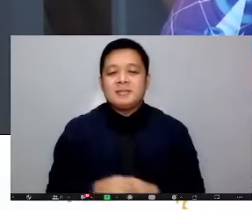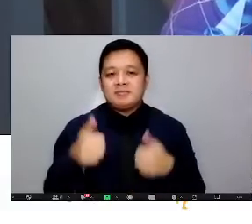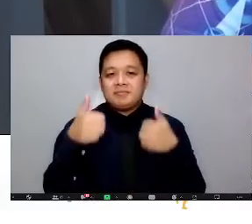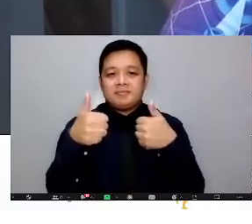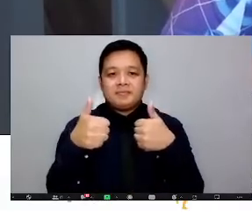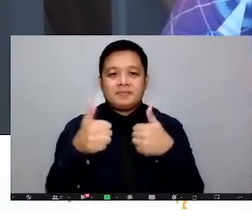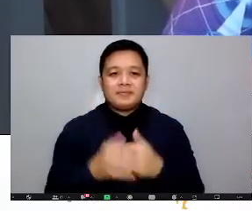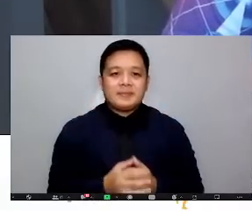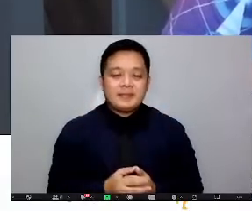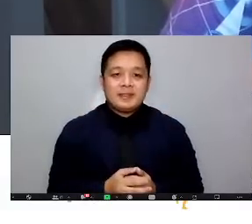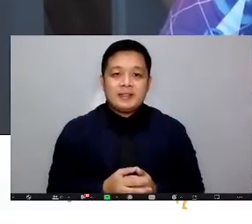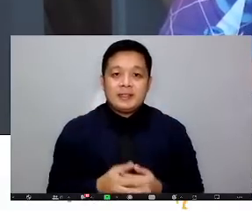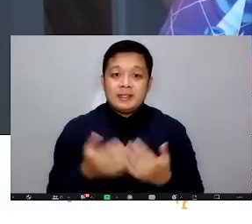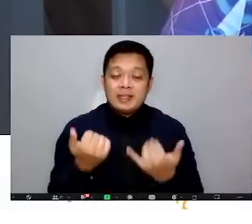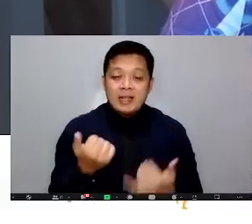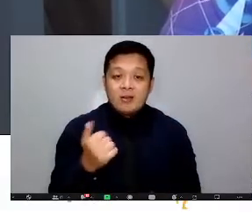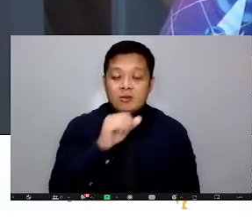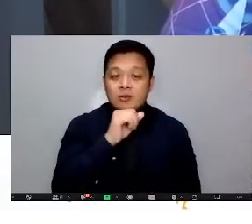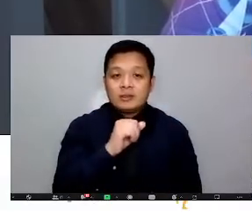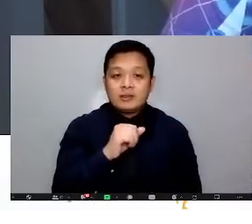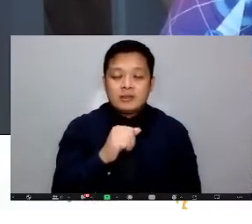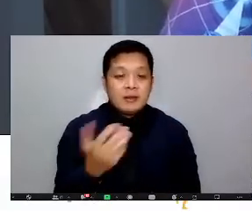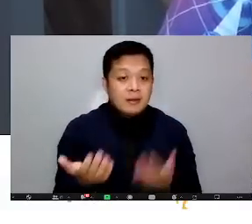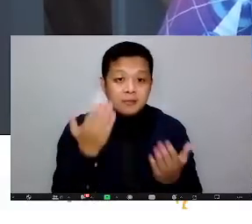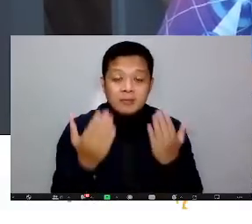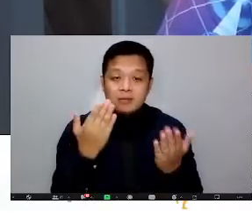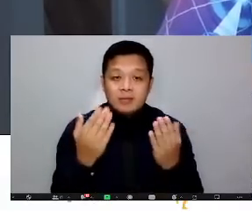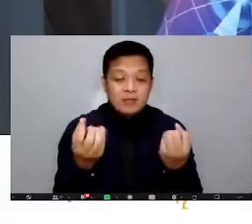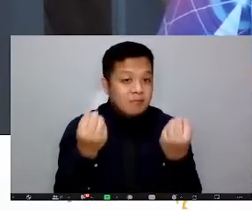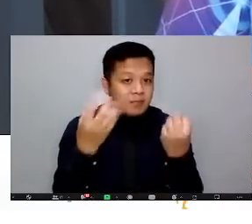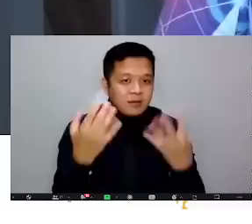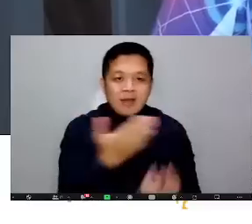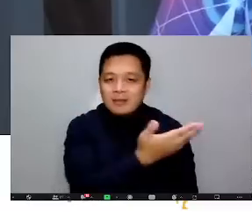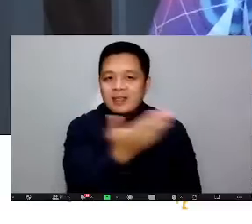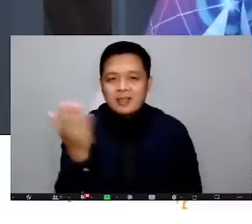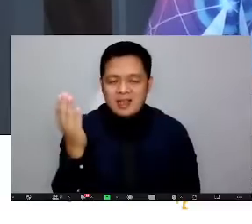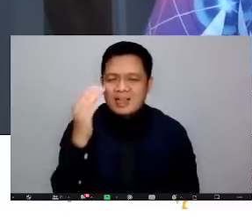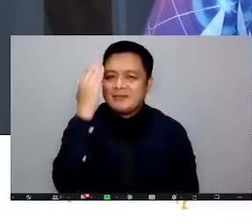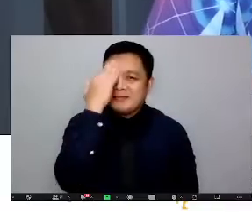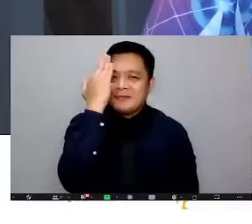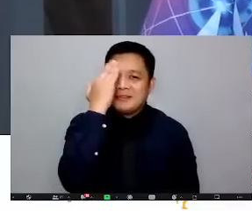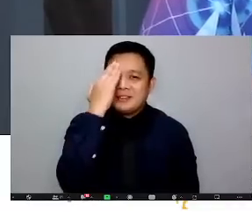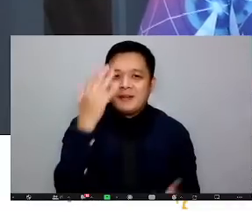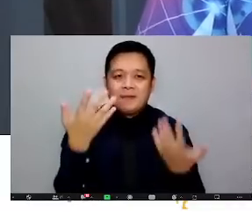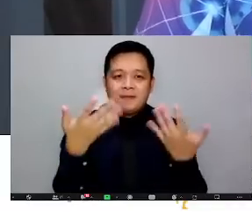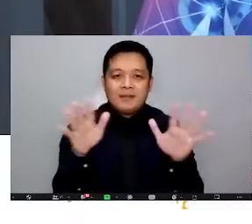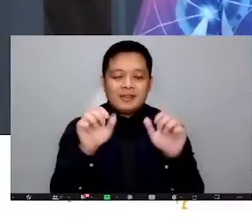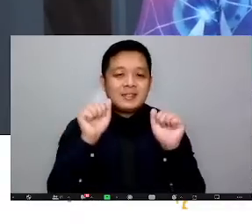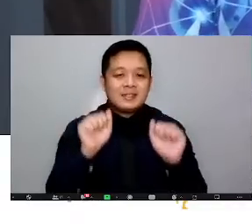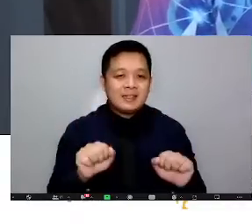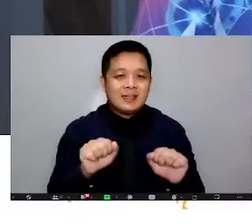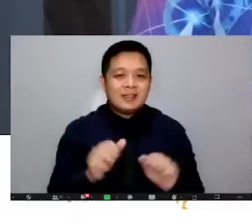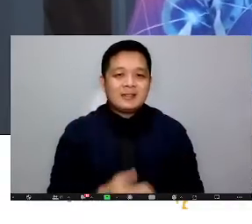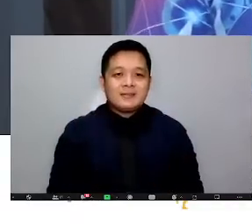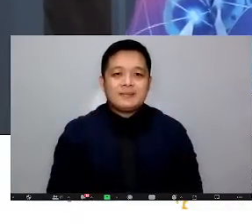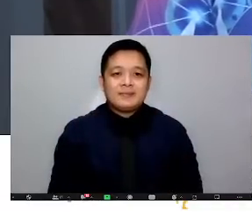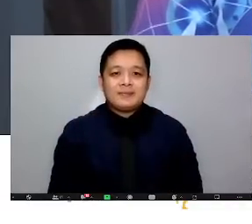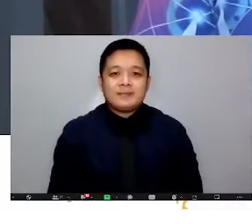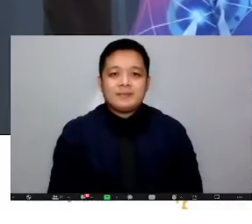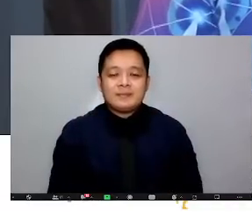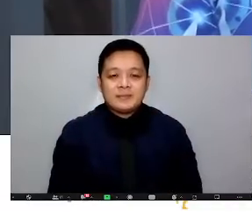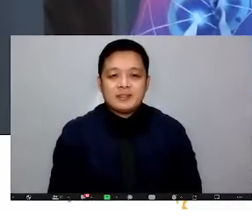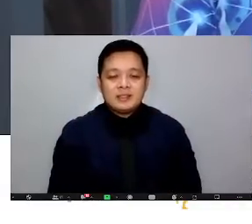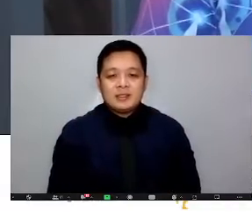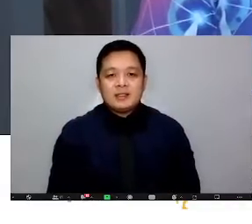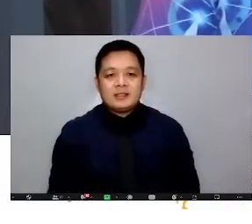most of you, surely you already know them. Mama na? For our life science individual